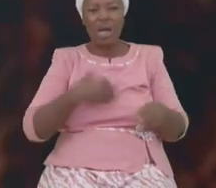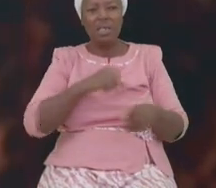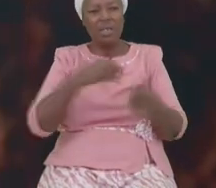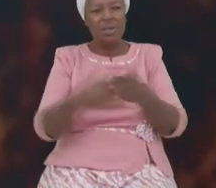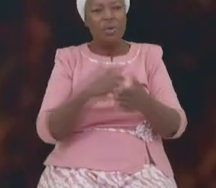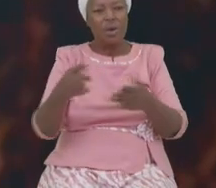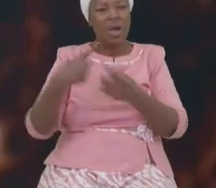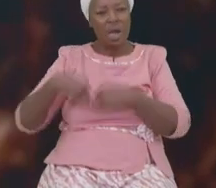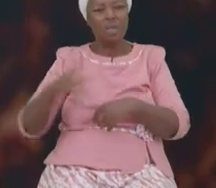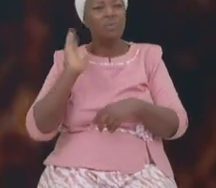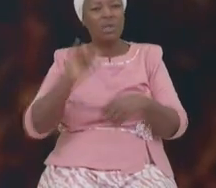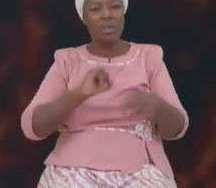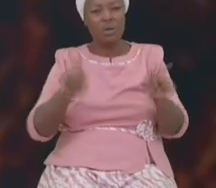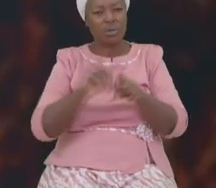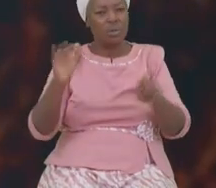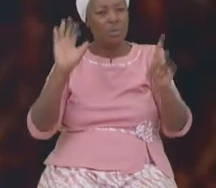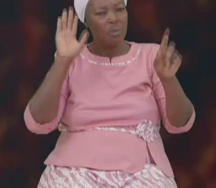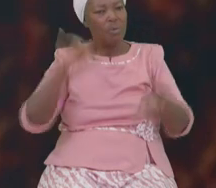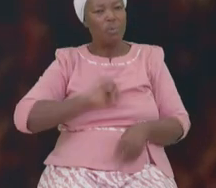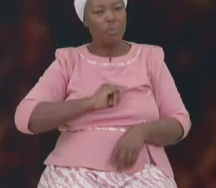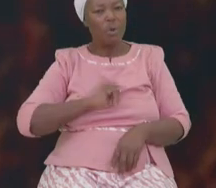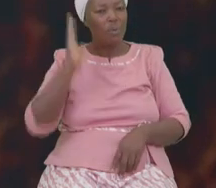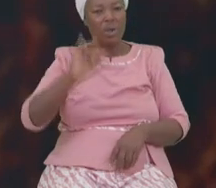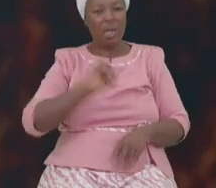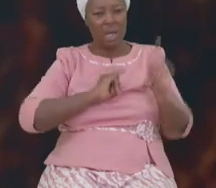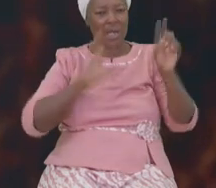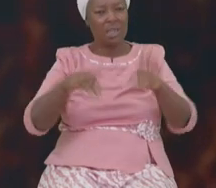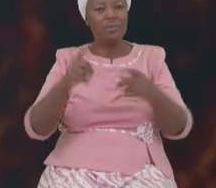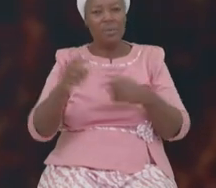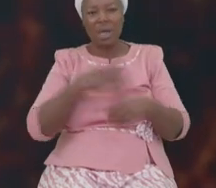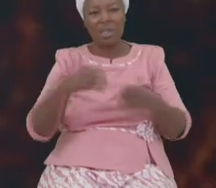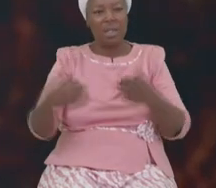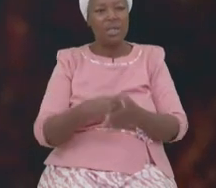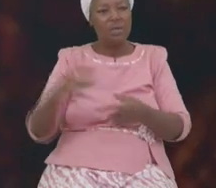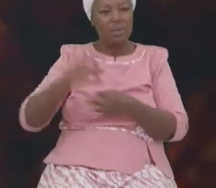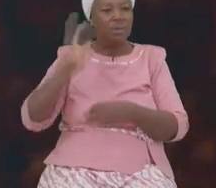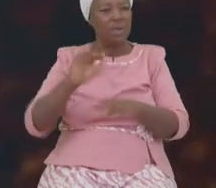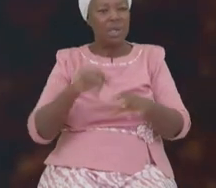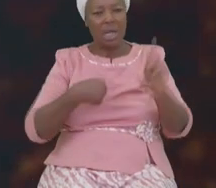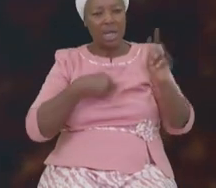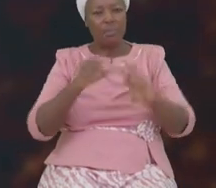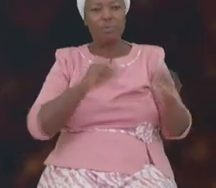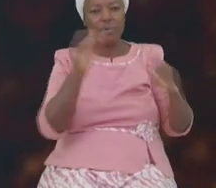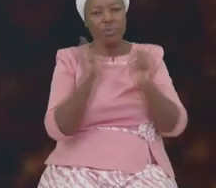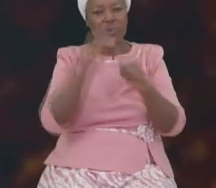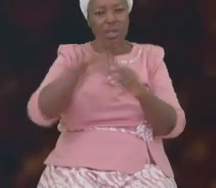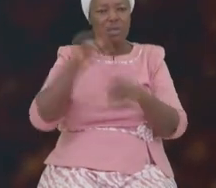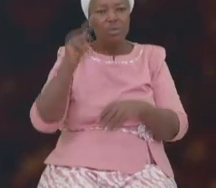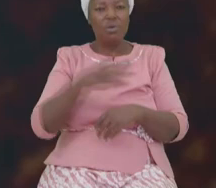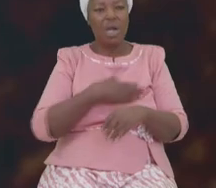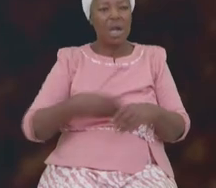heart also will I give you, and a new spirit will I put within you, and ye shall, and I